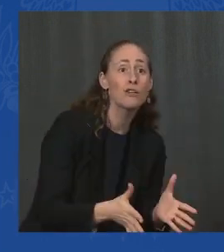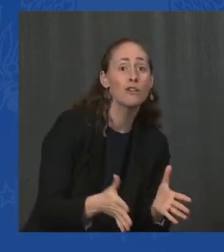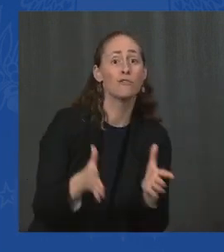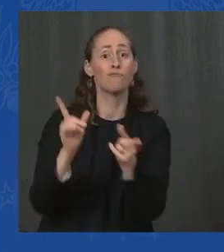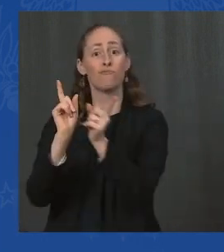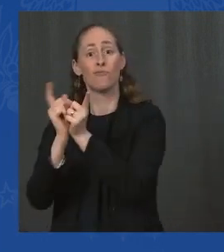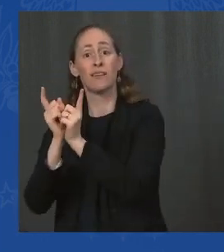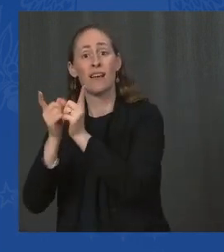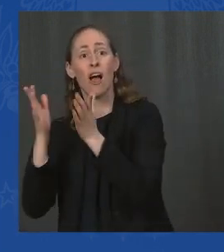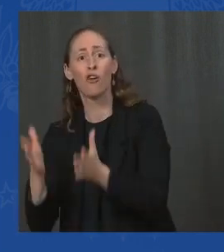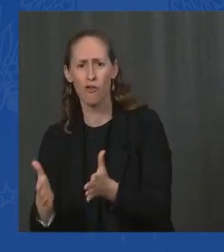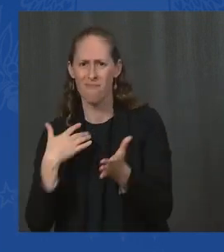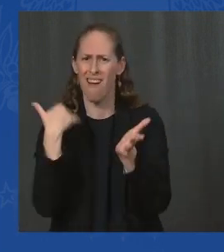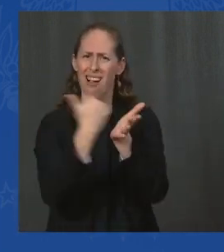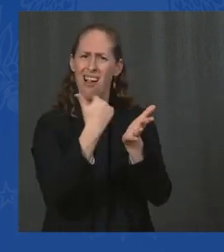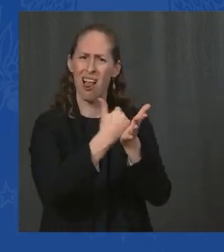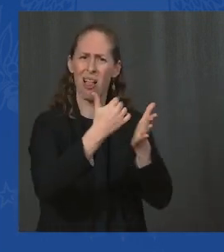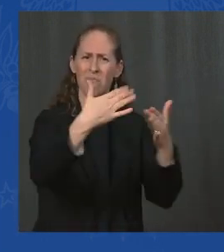as well.